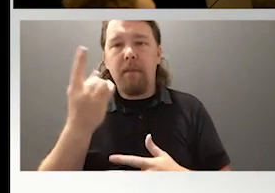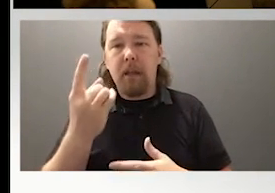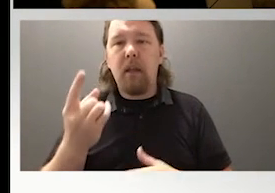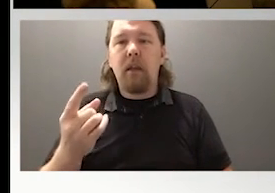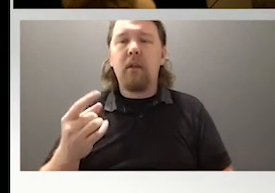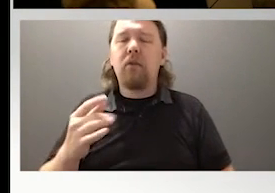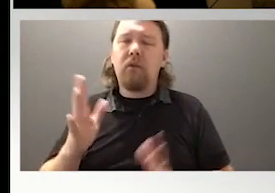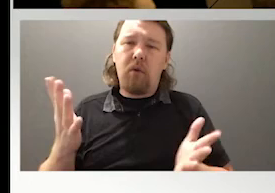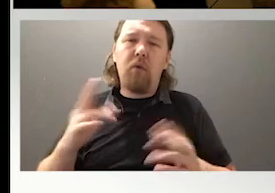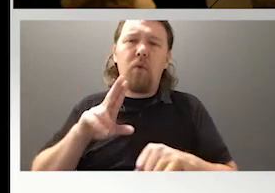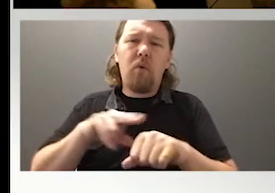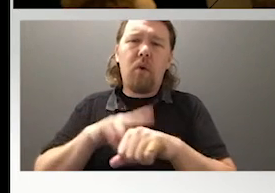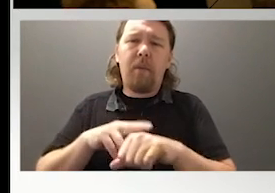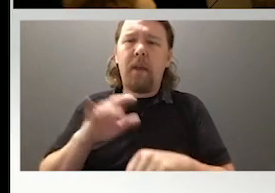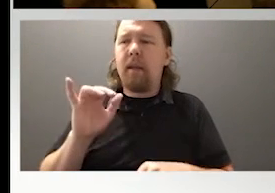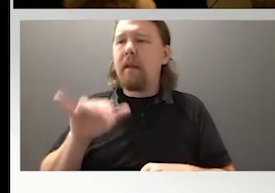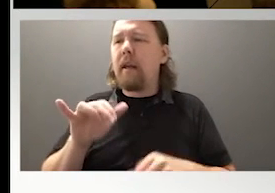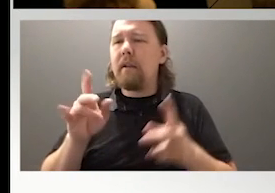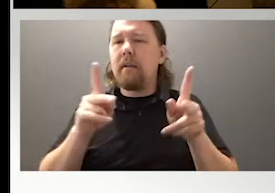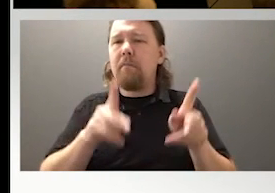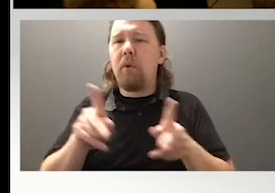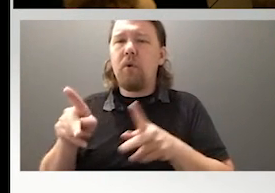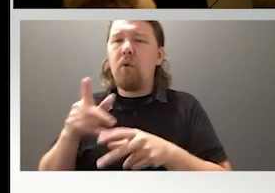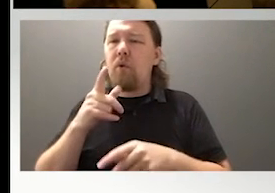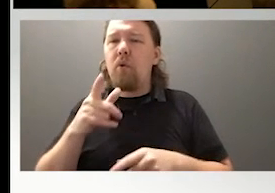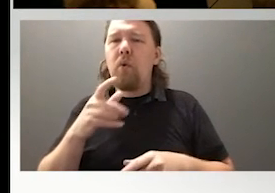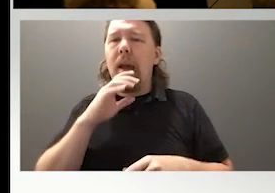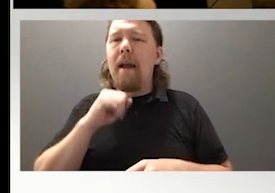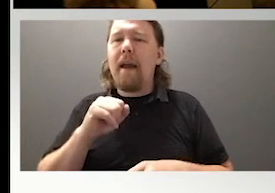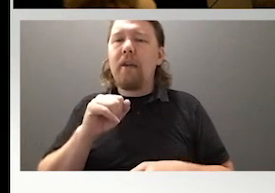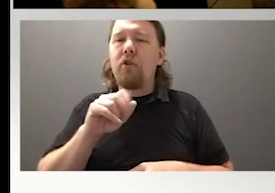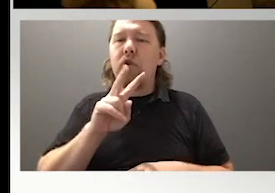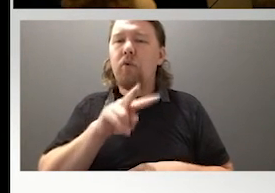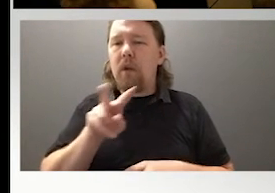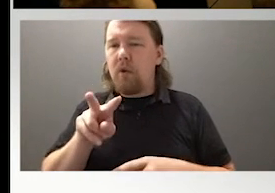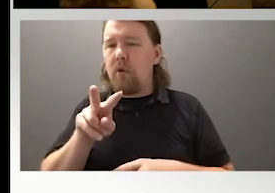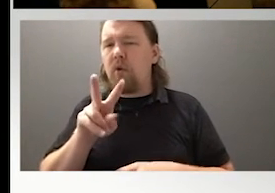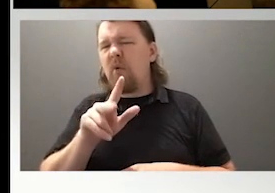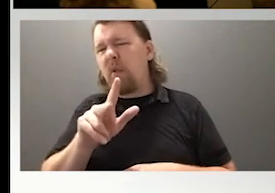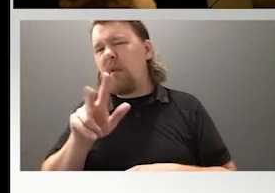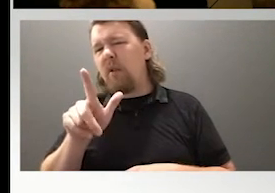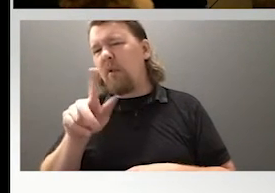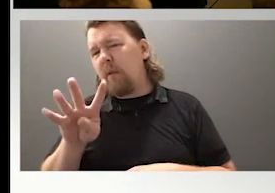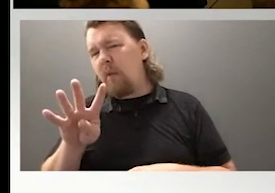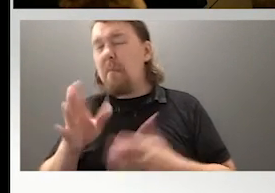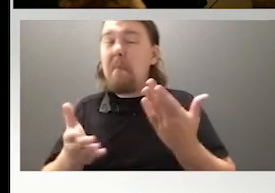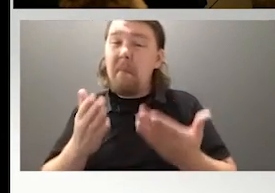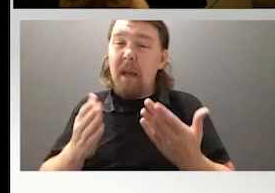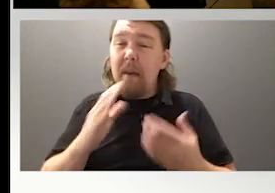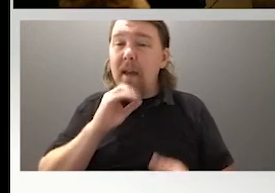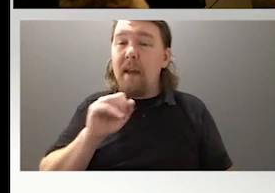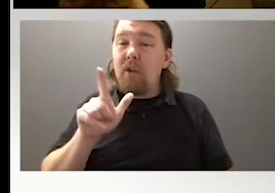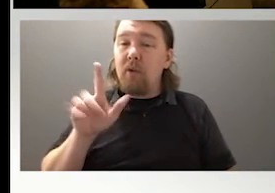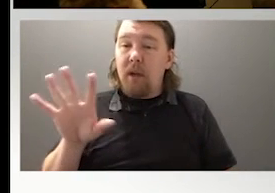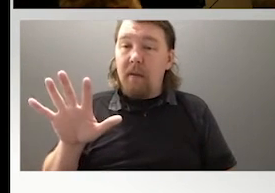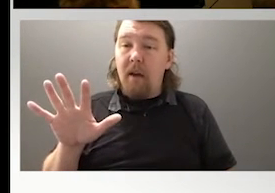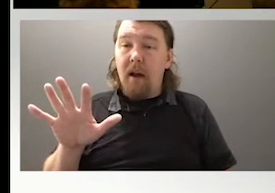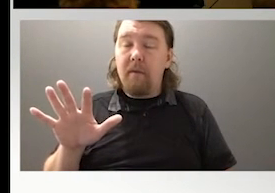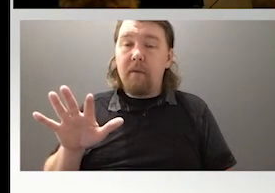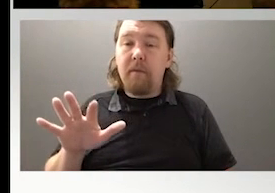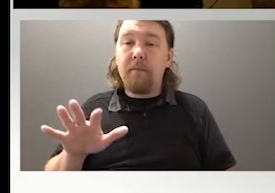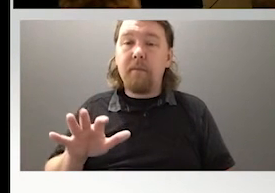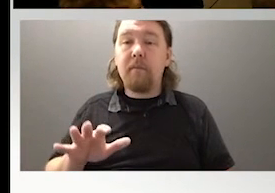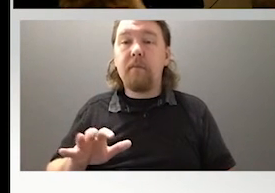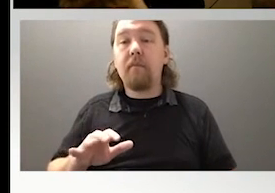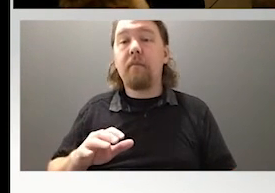So typically, this would be individuals who are between the ages of 22, 23, 24, maybe 25.